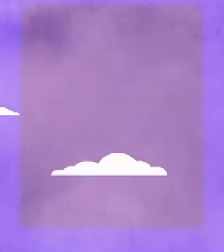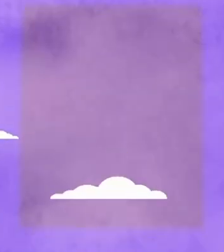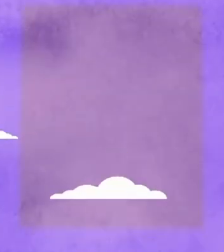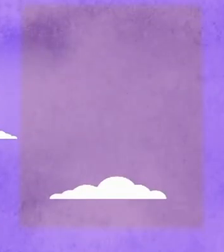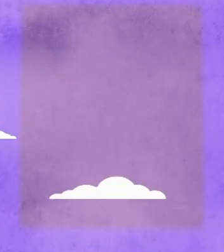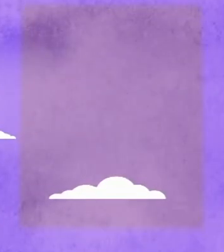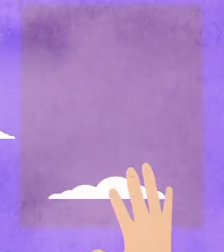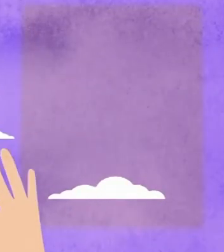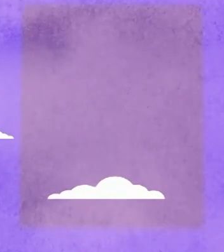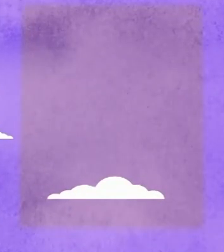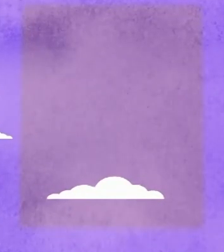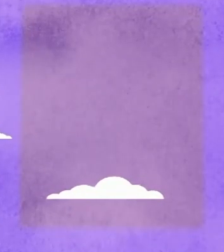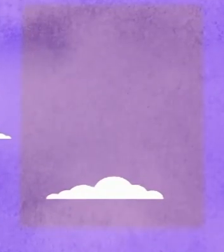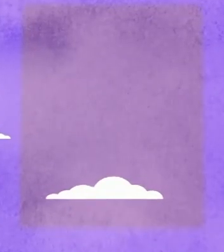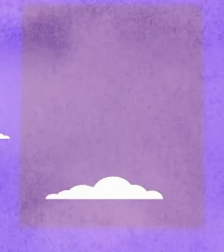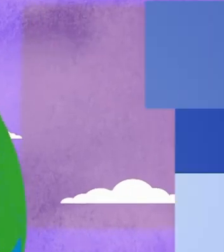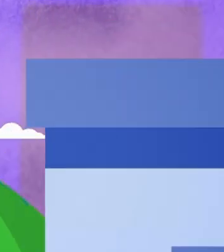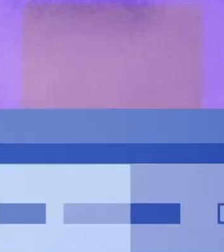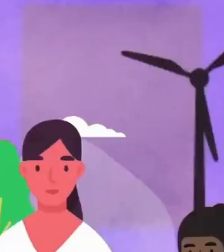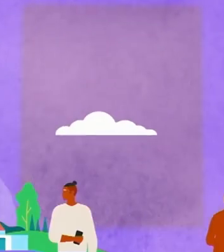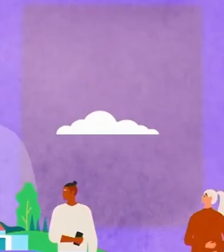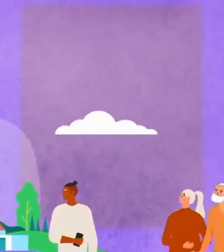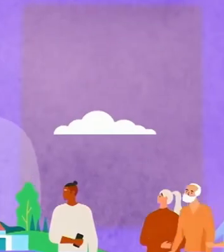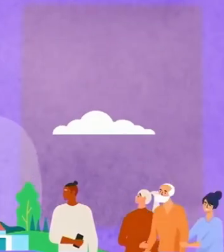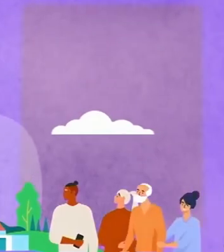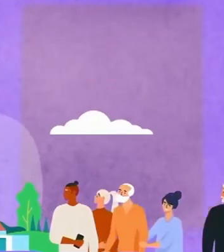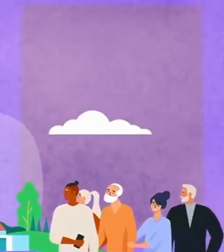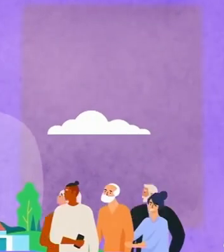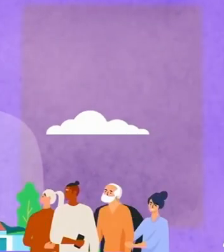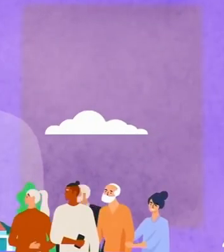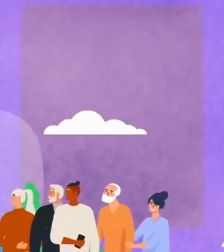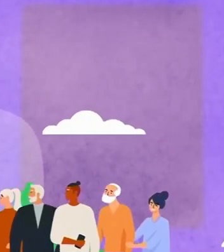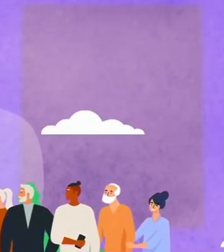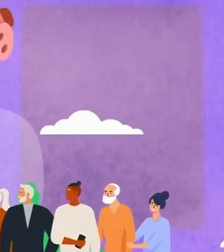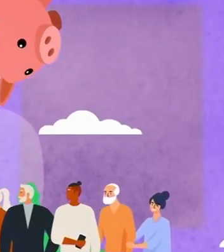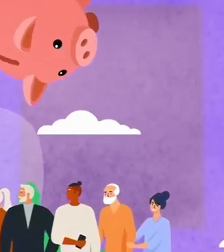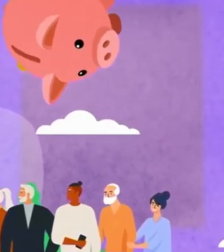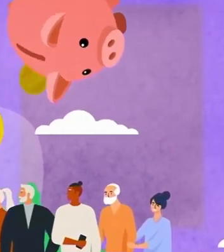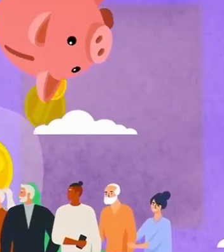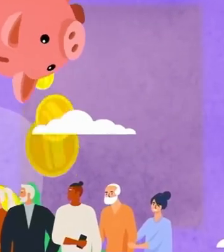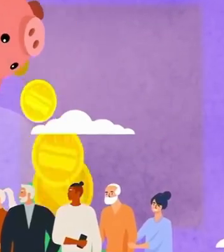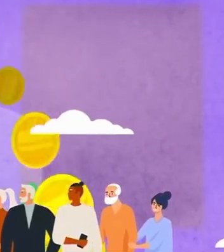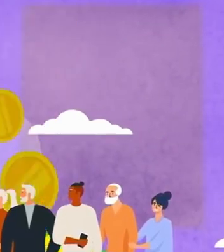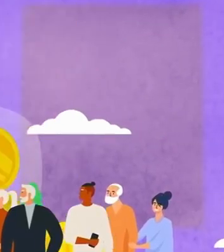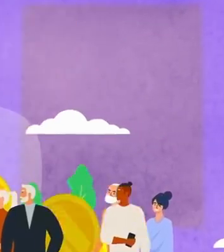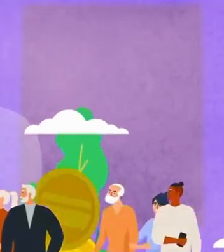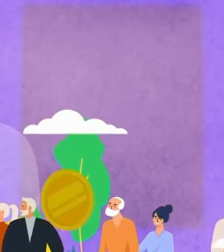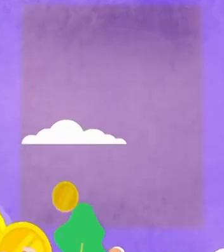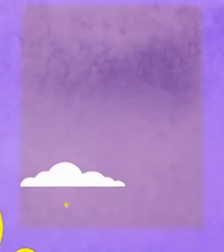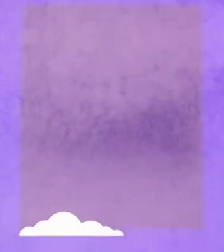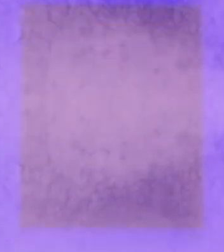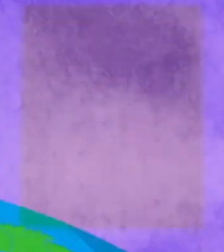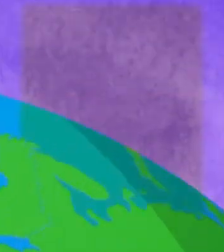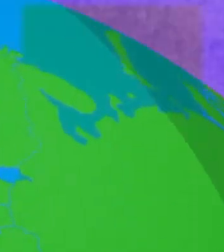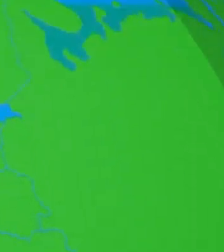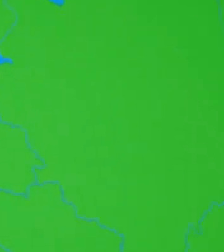aims to serve people and the planet by putting profit back into communities, creating jobs and opportunities. The